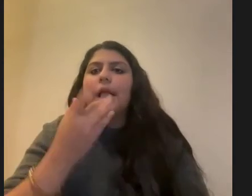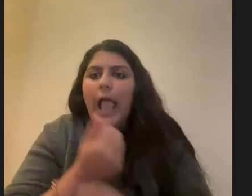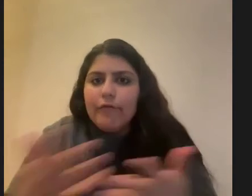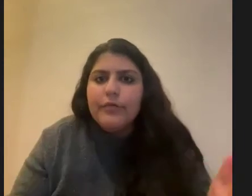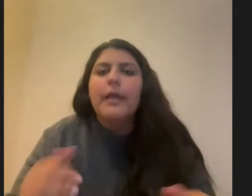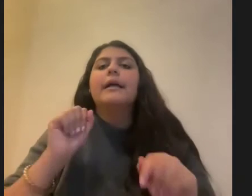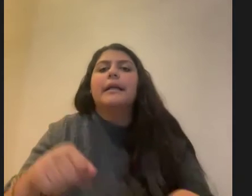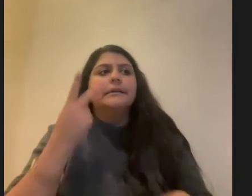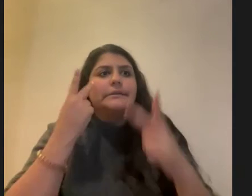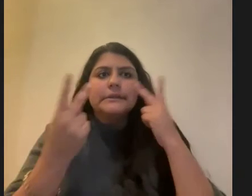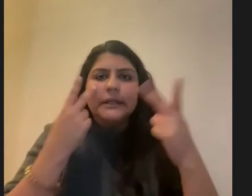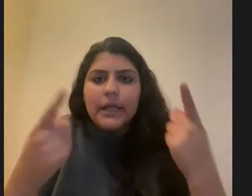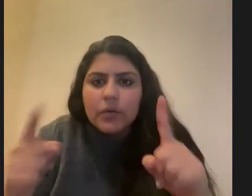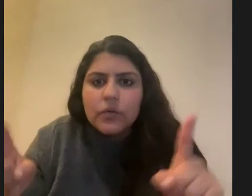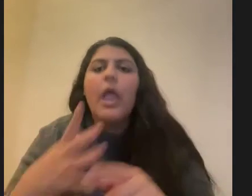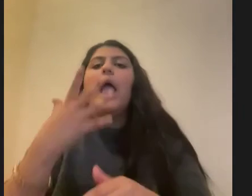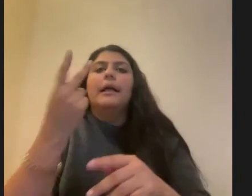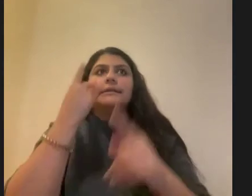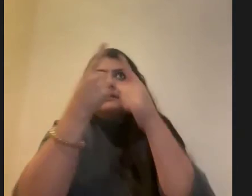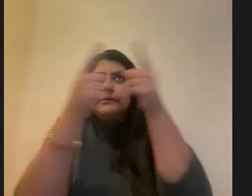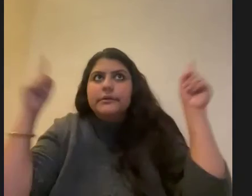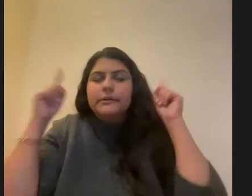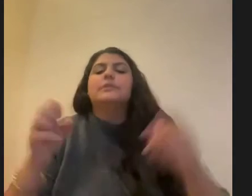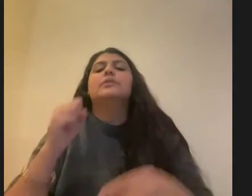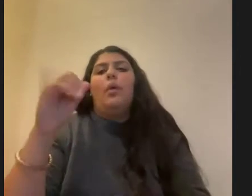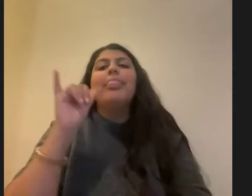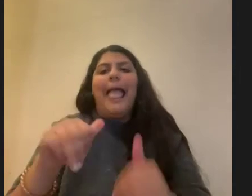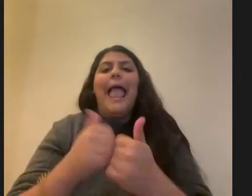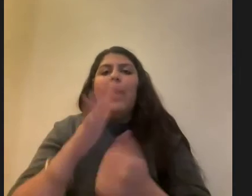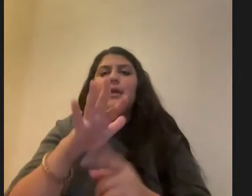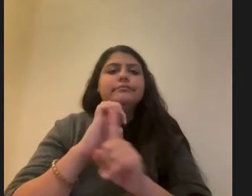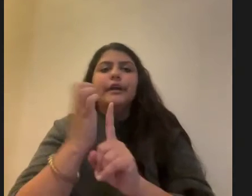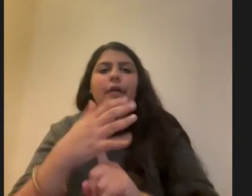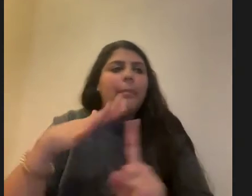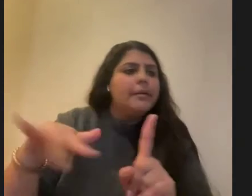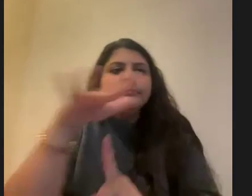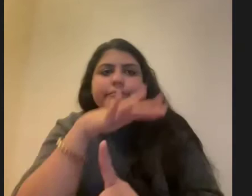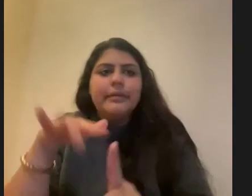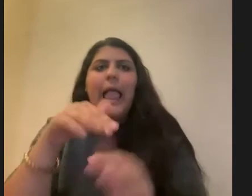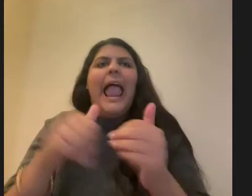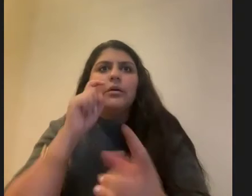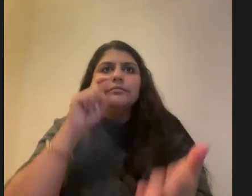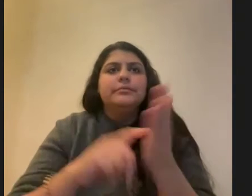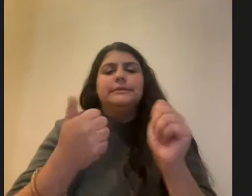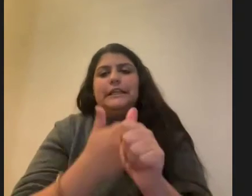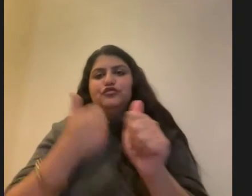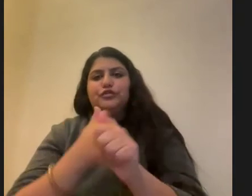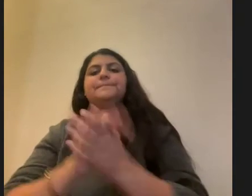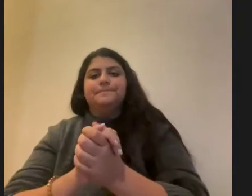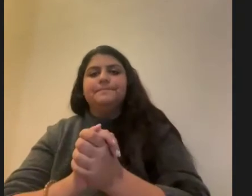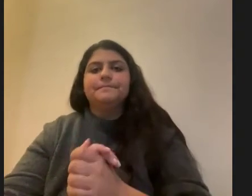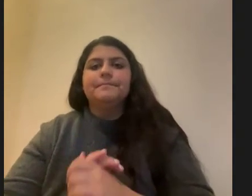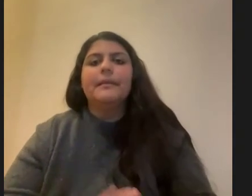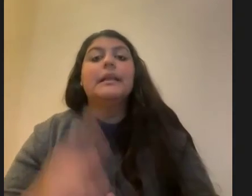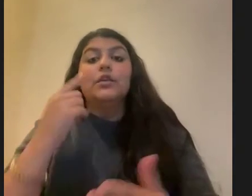going on, and then also see everything. So that's how they sense their environment and how they would sense danger. Sounds good. How do